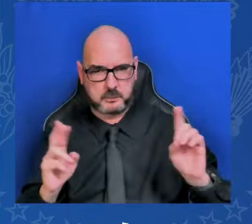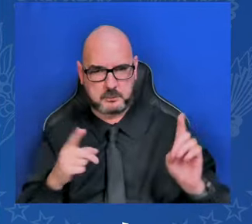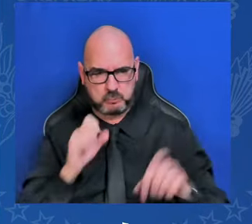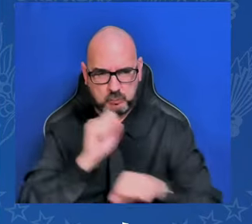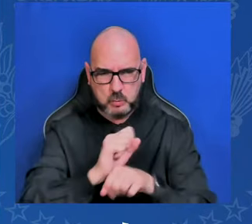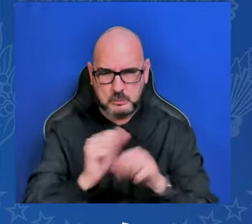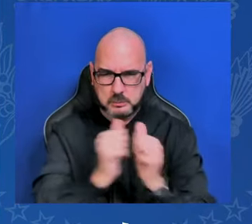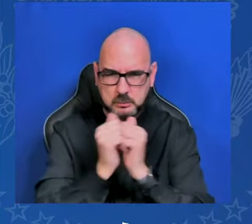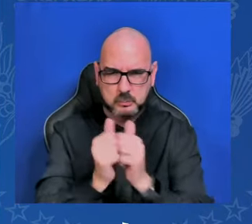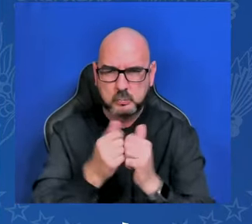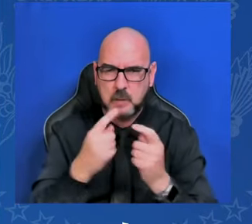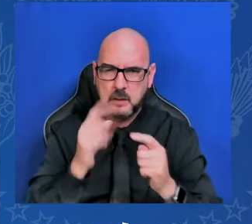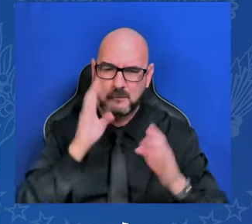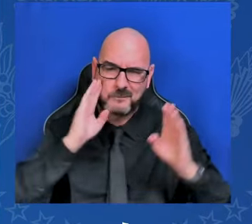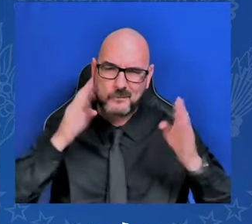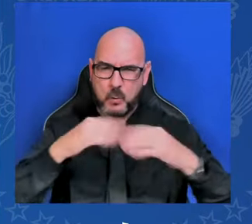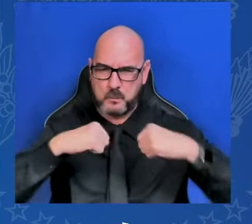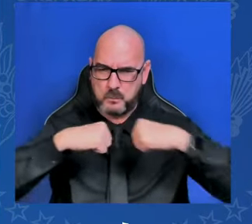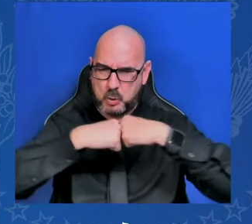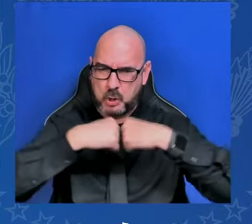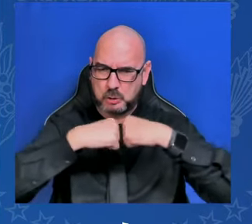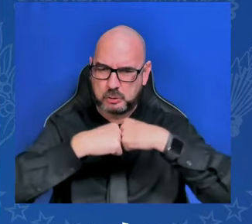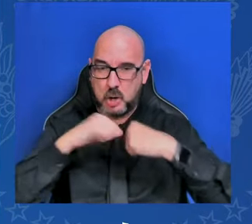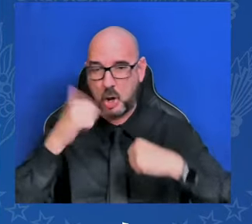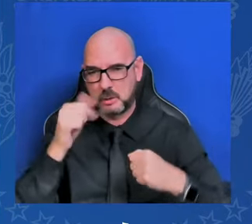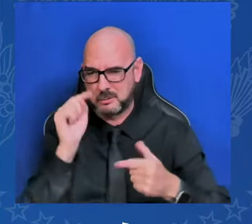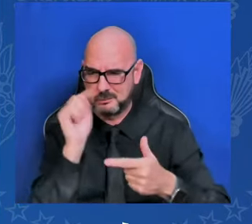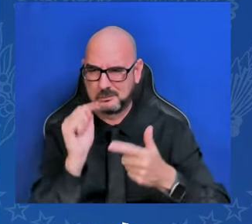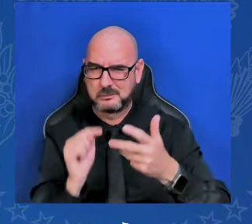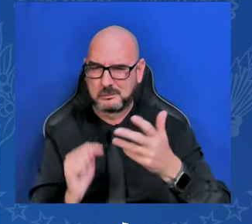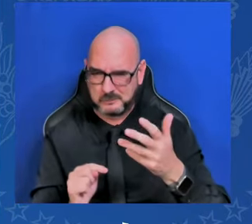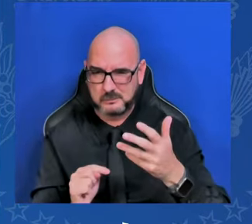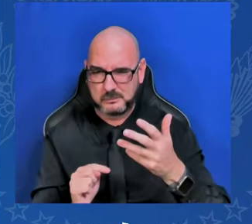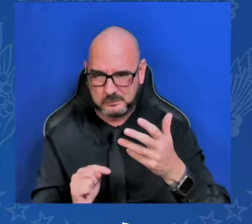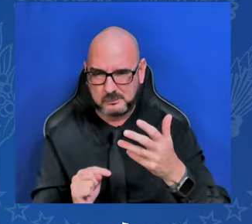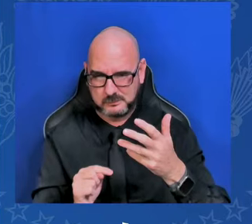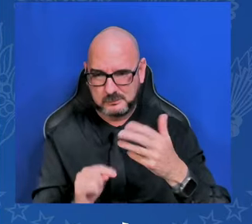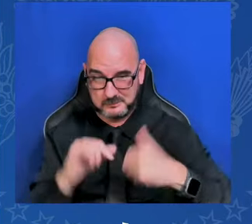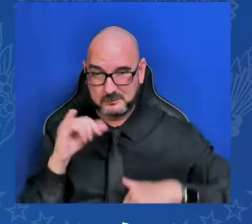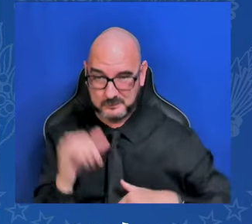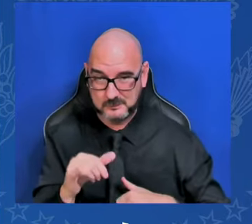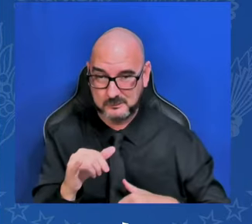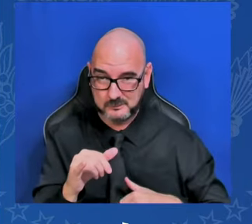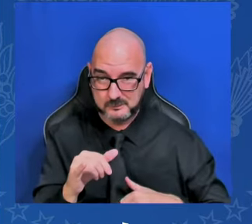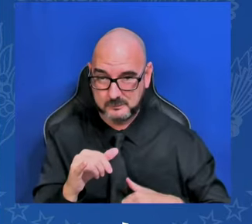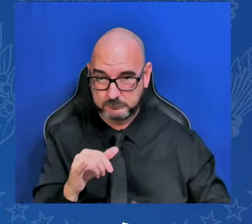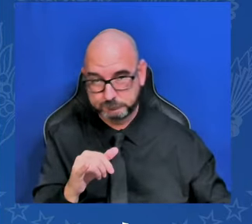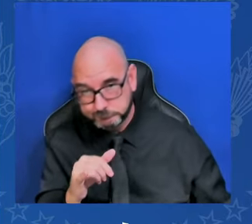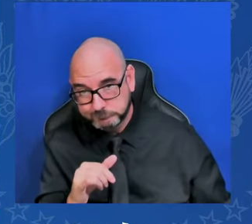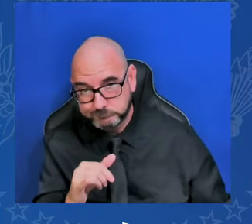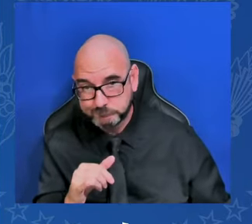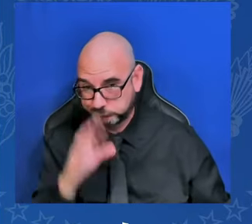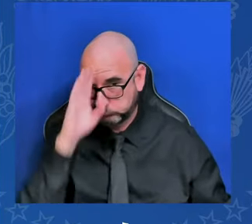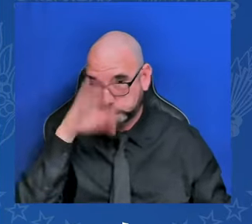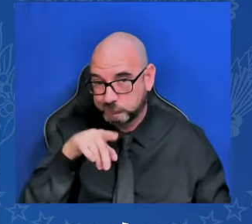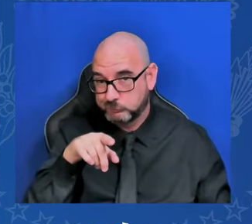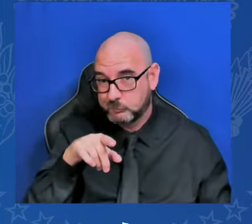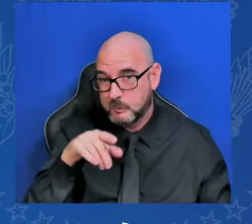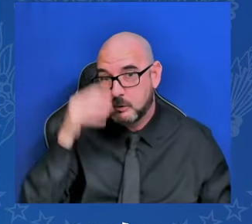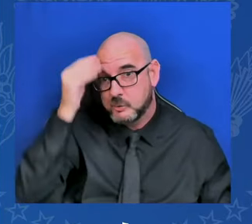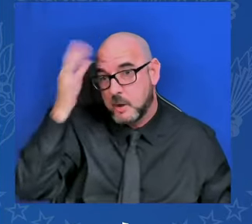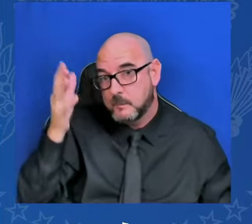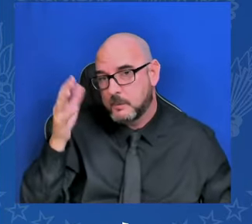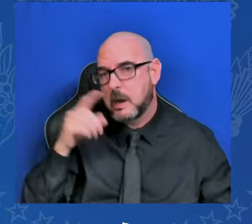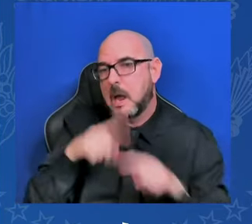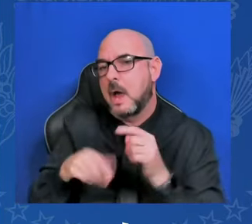have in that appropriation. And guess what? Donald Trump allegedly, I can't prove this, I'm told, called